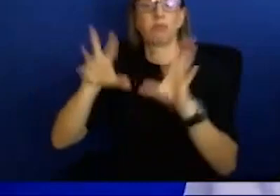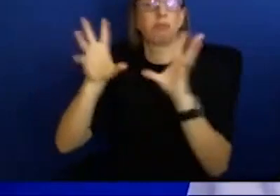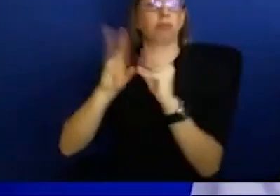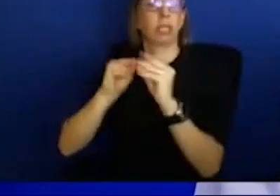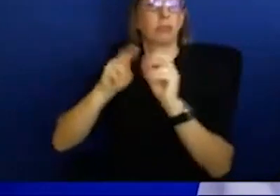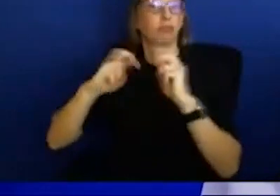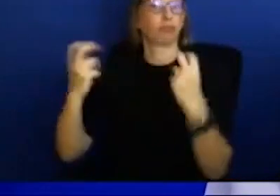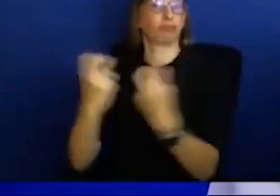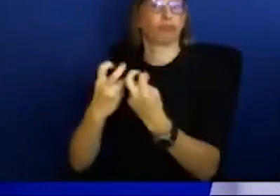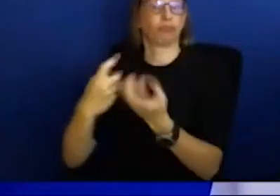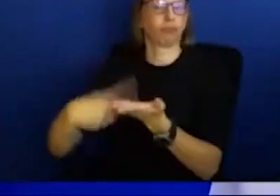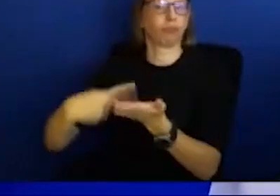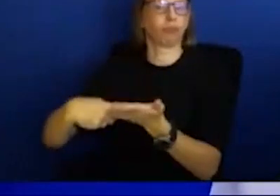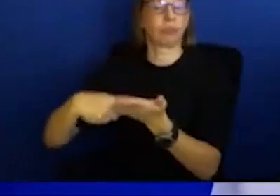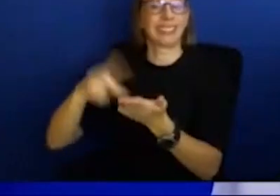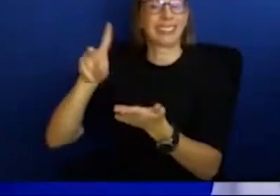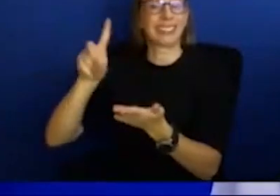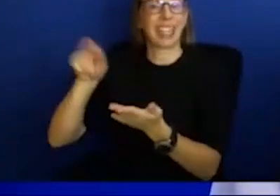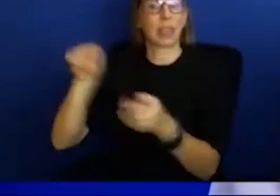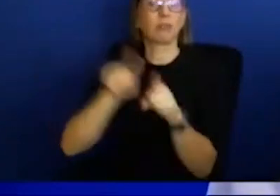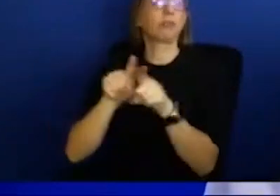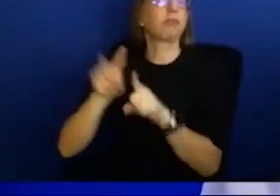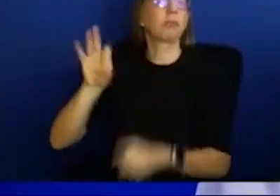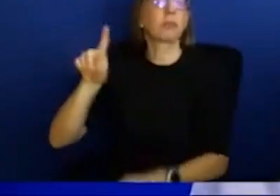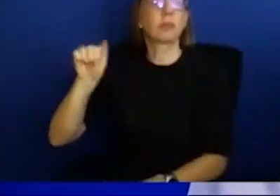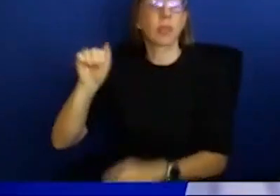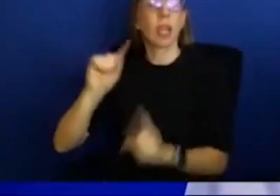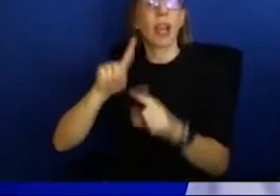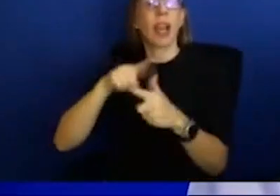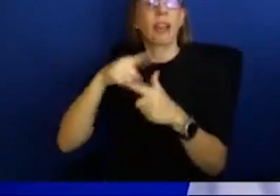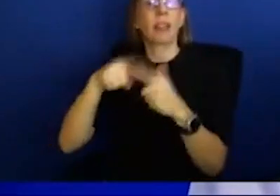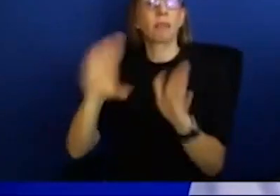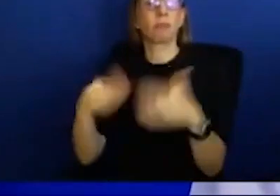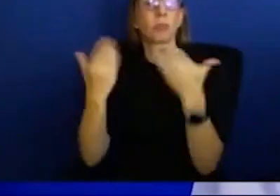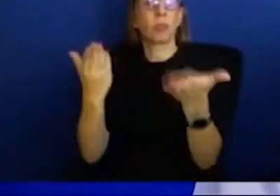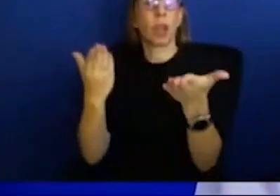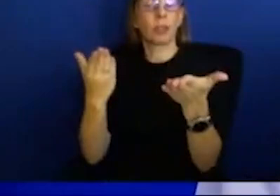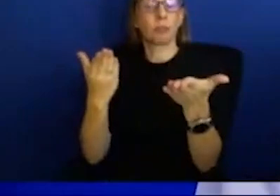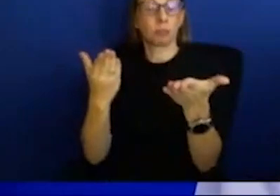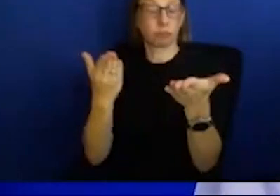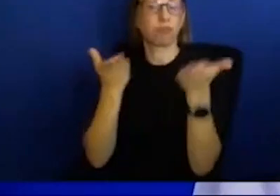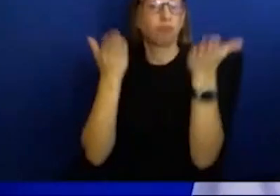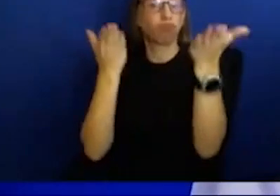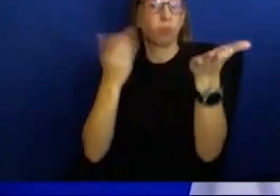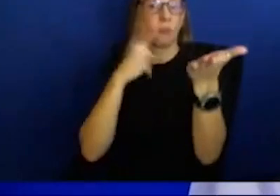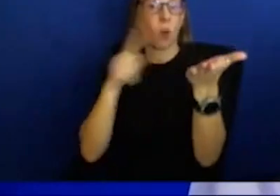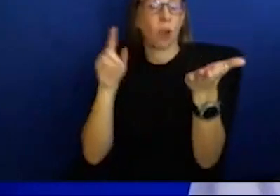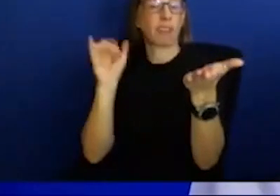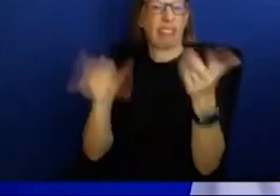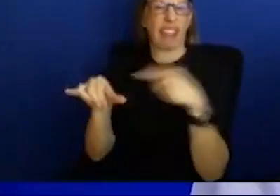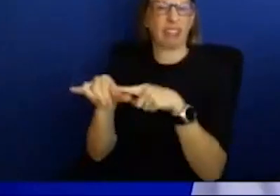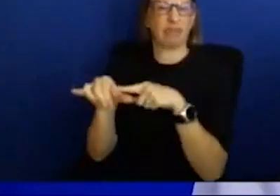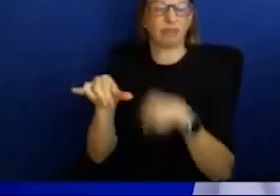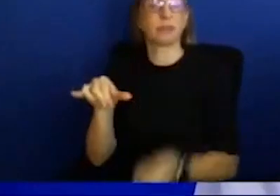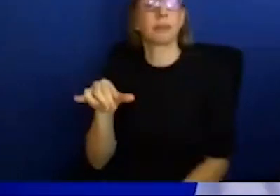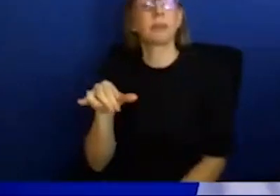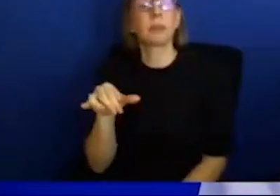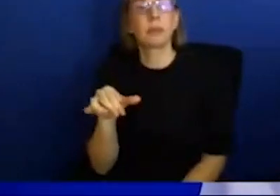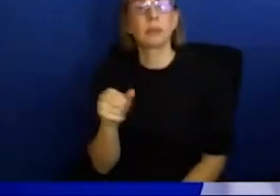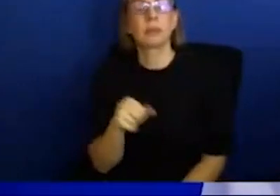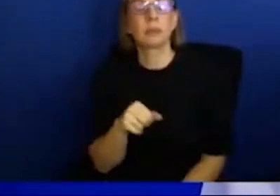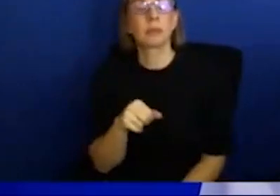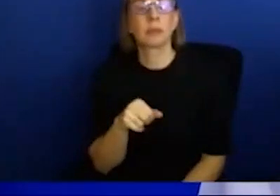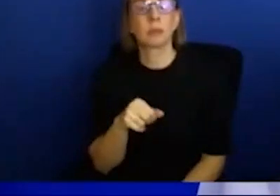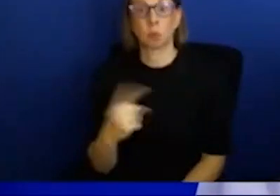and then provide recommendations based on that. But luckily, what we still have seen is that even with that one dose